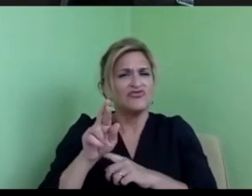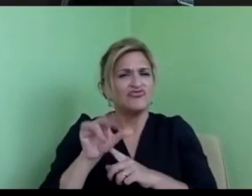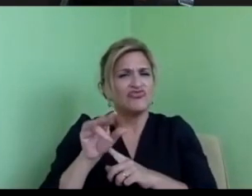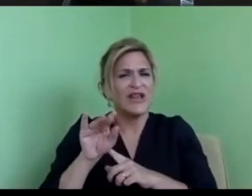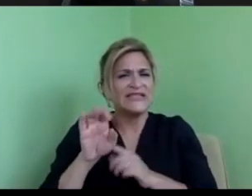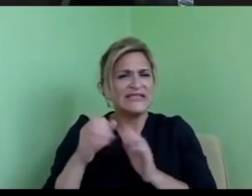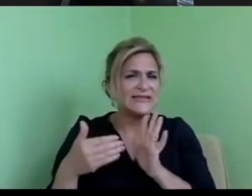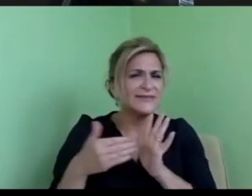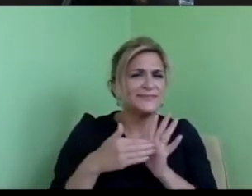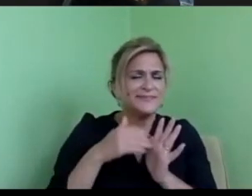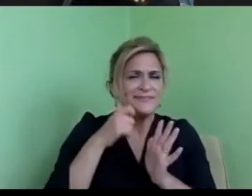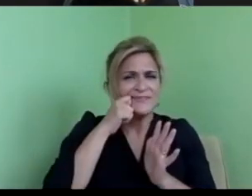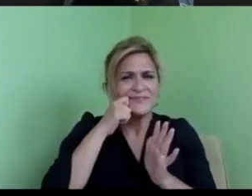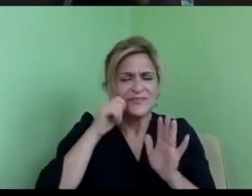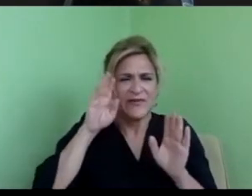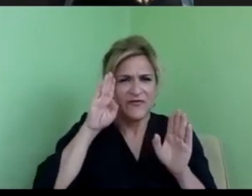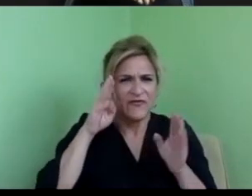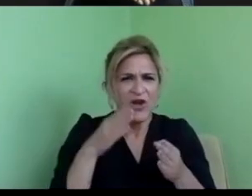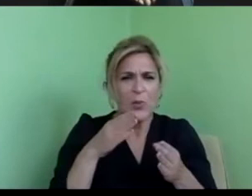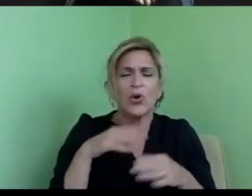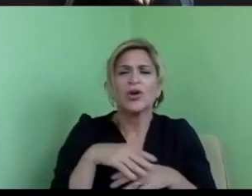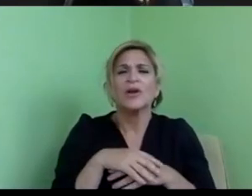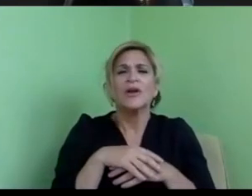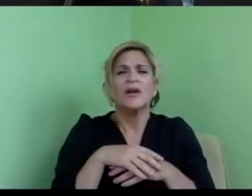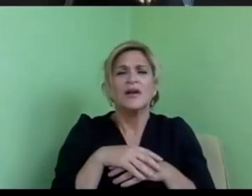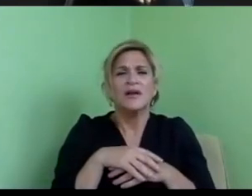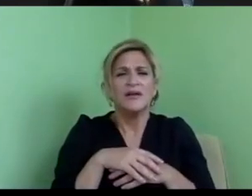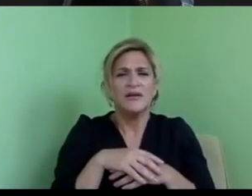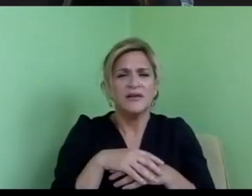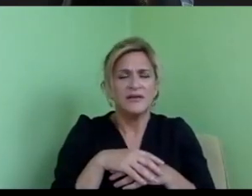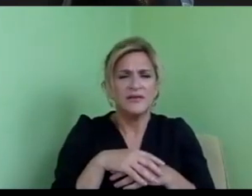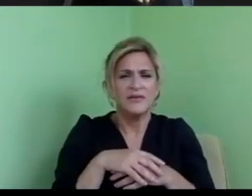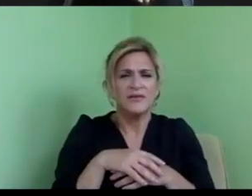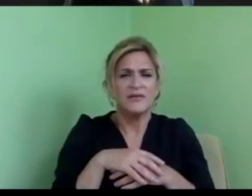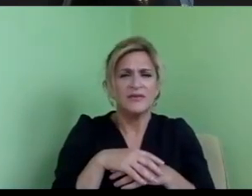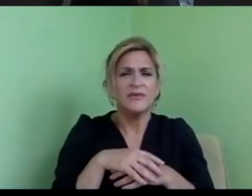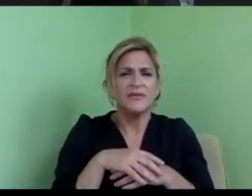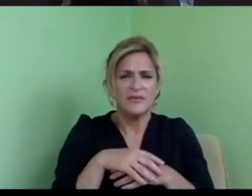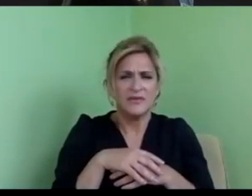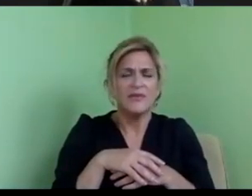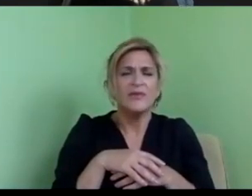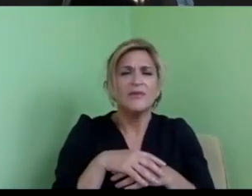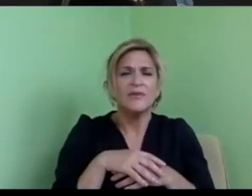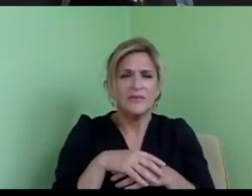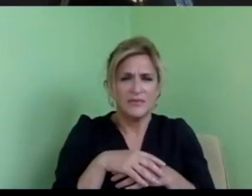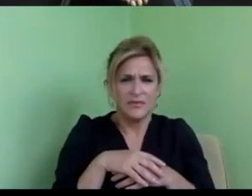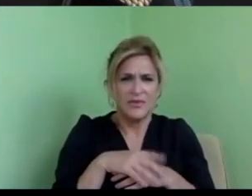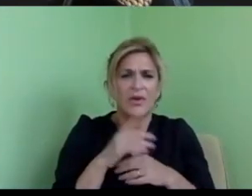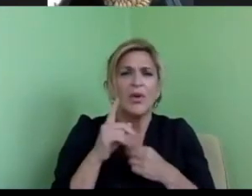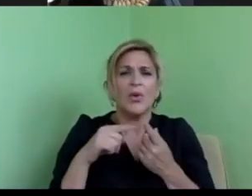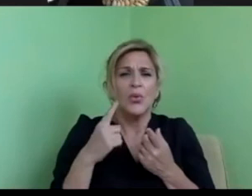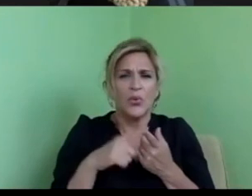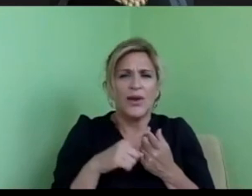and that that is even um when it comes to so-called real